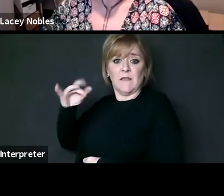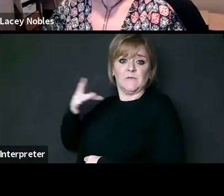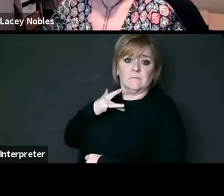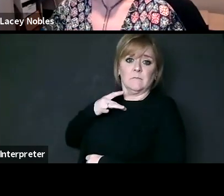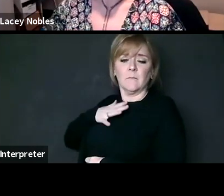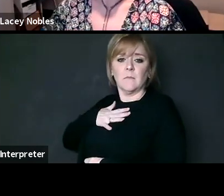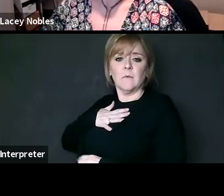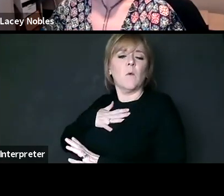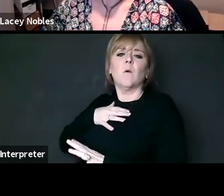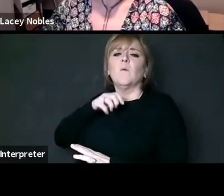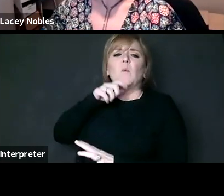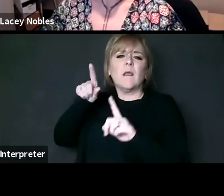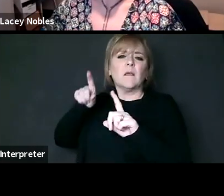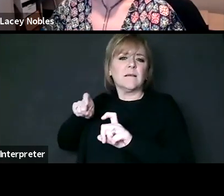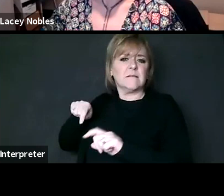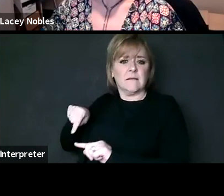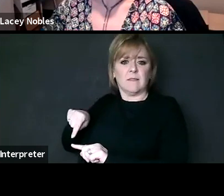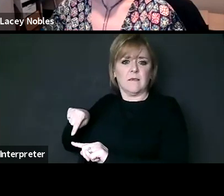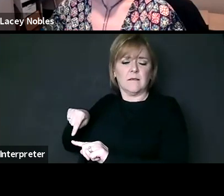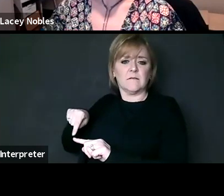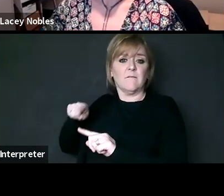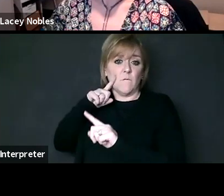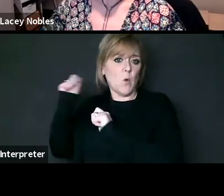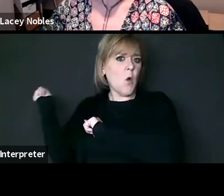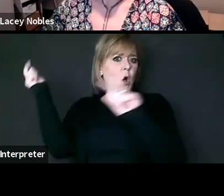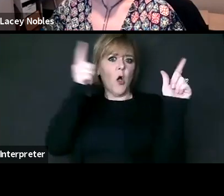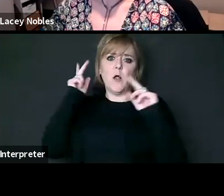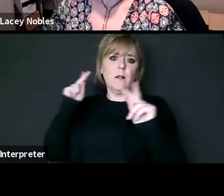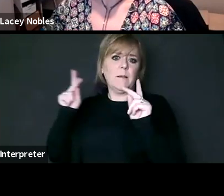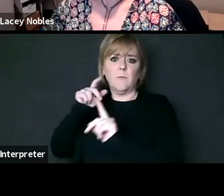we're not testing those on everybody,